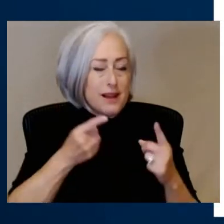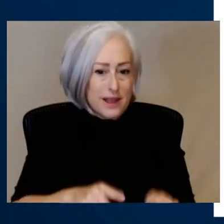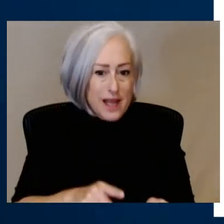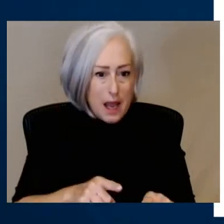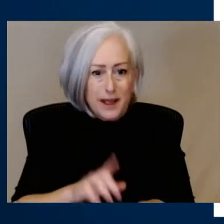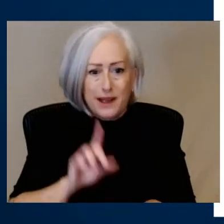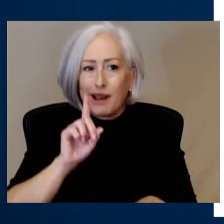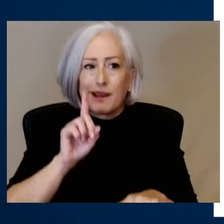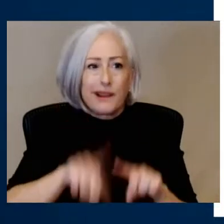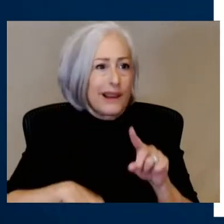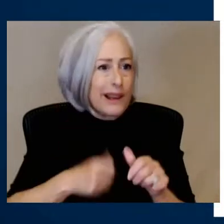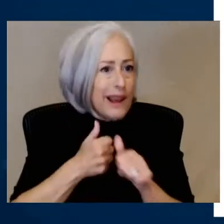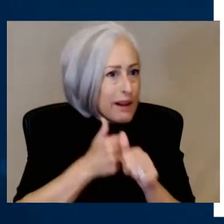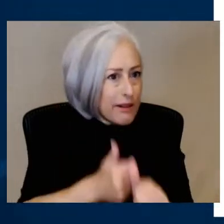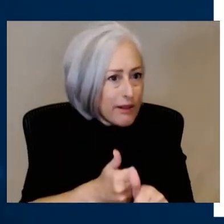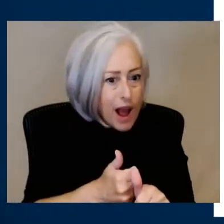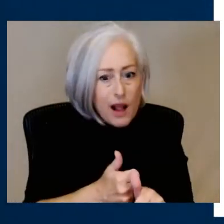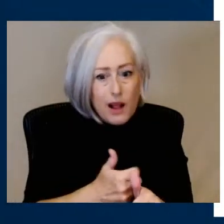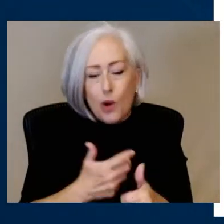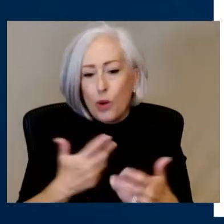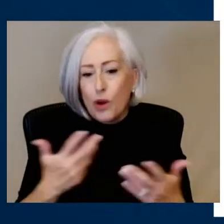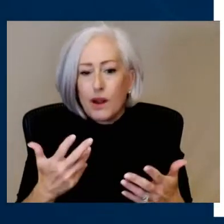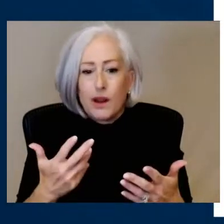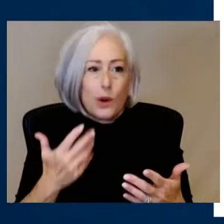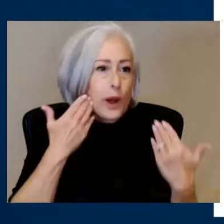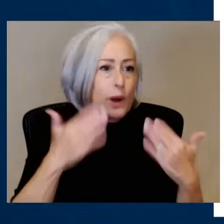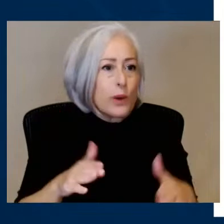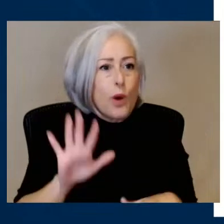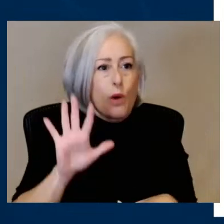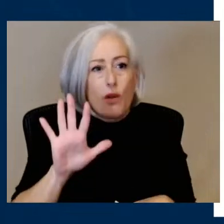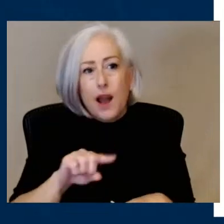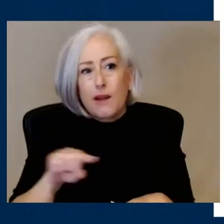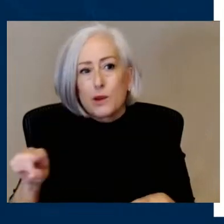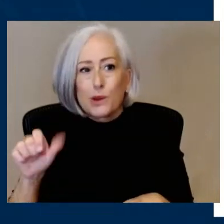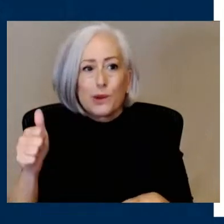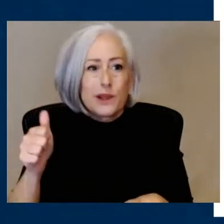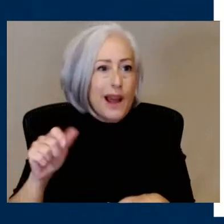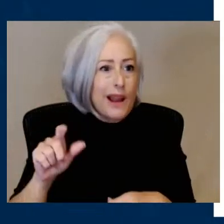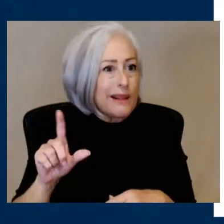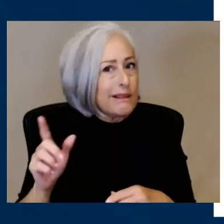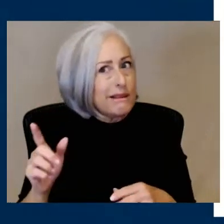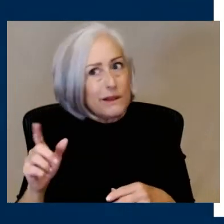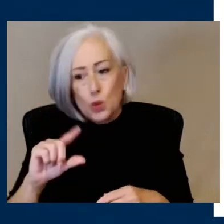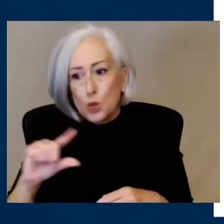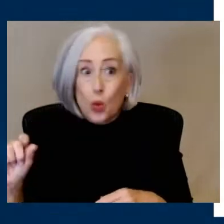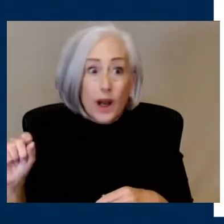to 10 or 20 or even 100 times more than what we think it is. And so the testing levels are